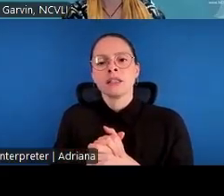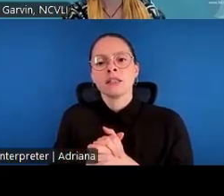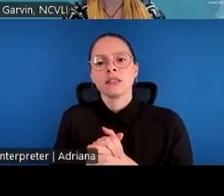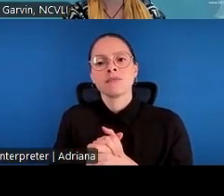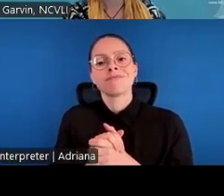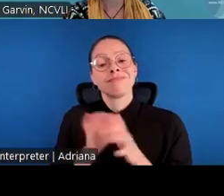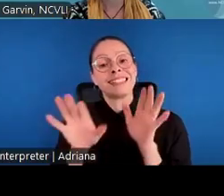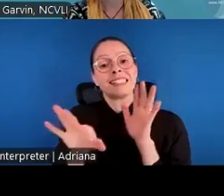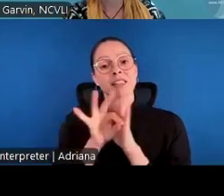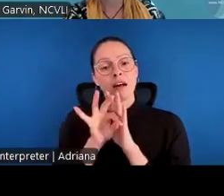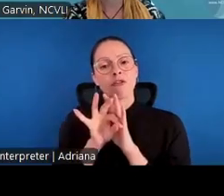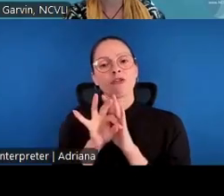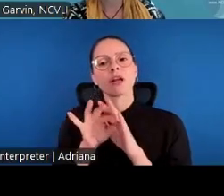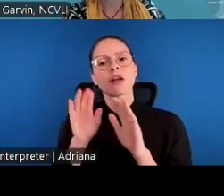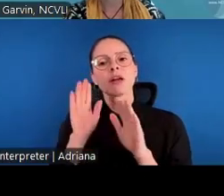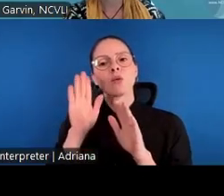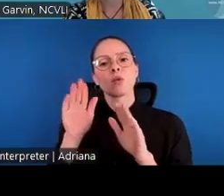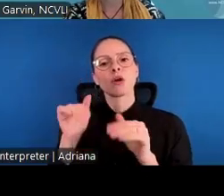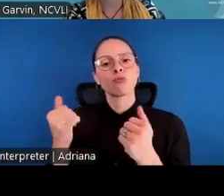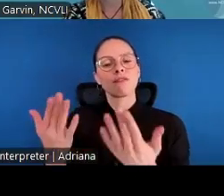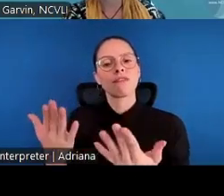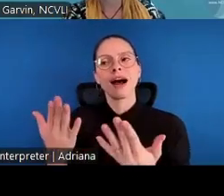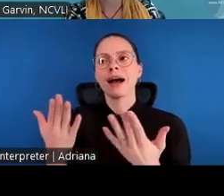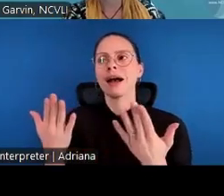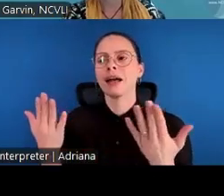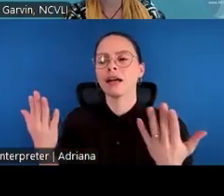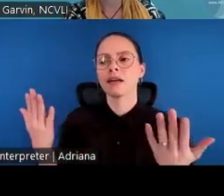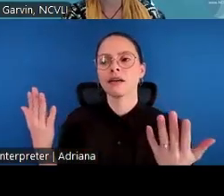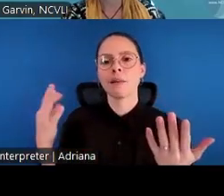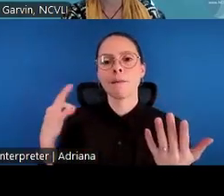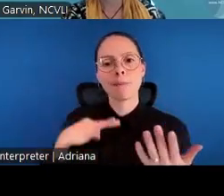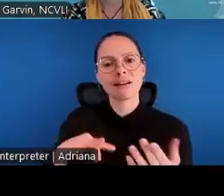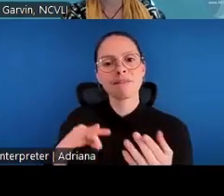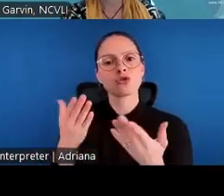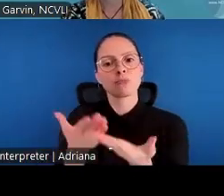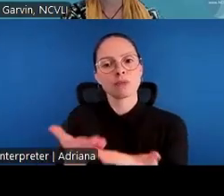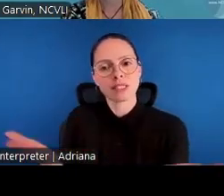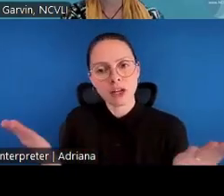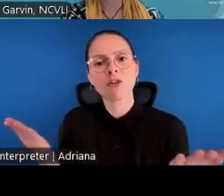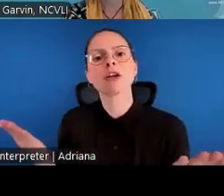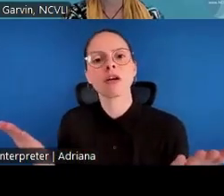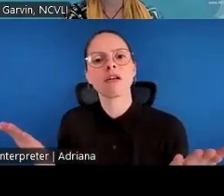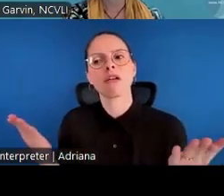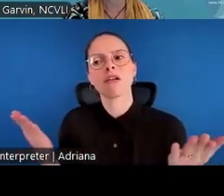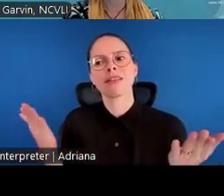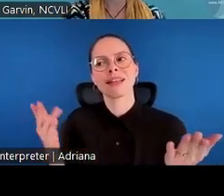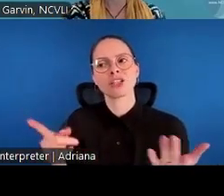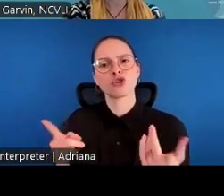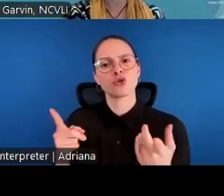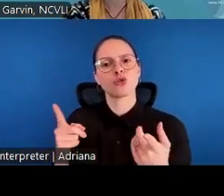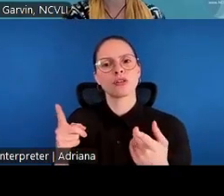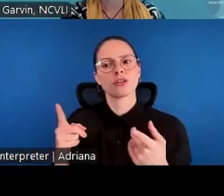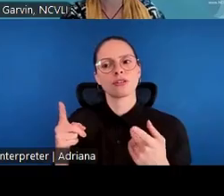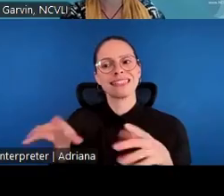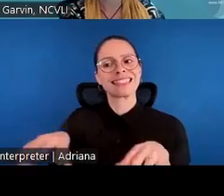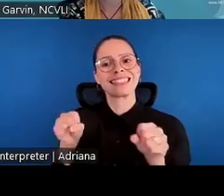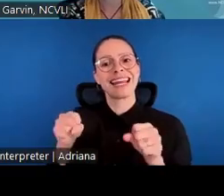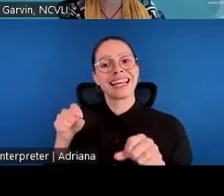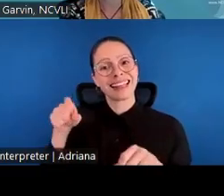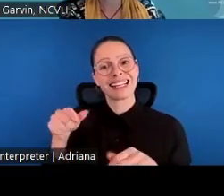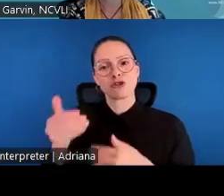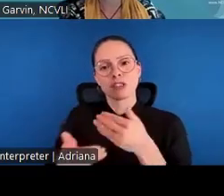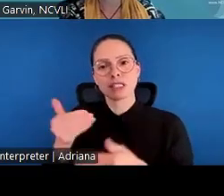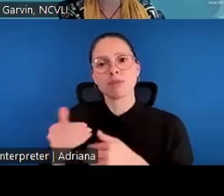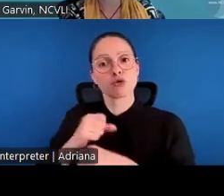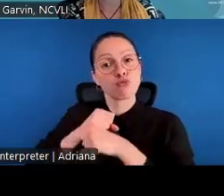to obtain privileged material, that you've taken the necessary steps to protect those privileges. So for example, and this